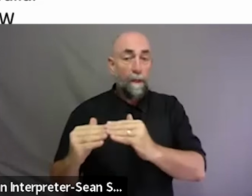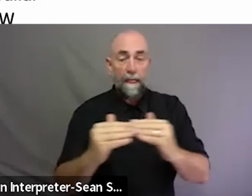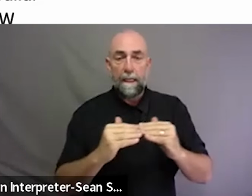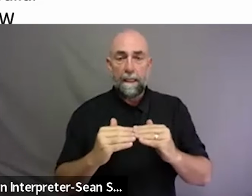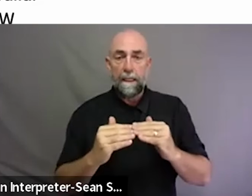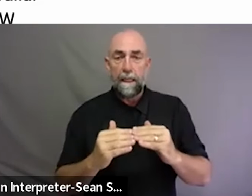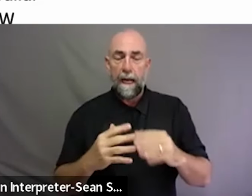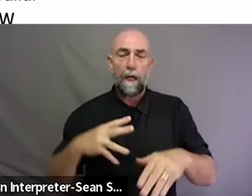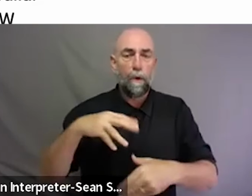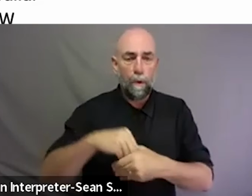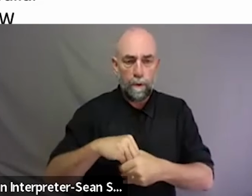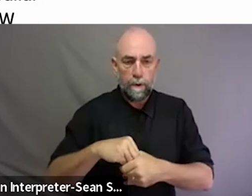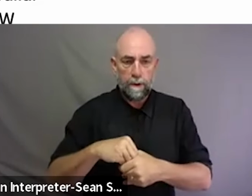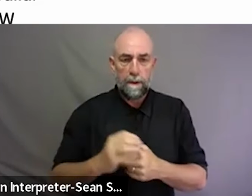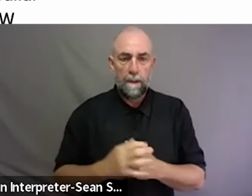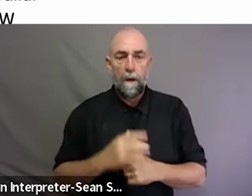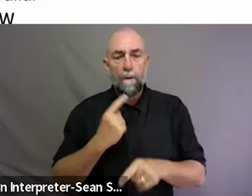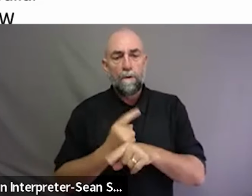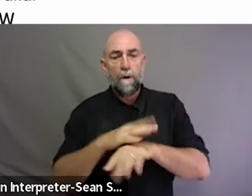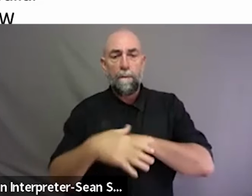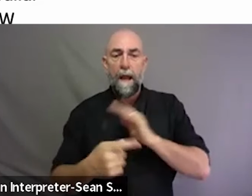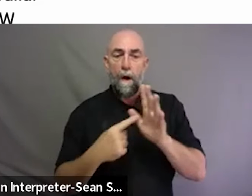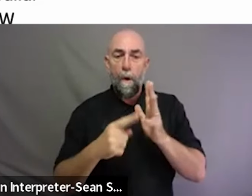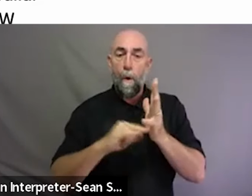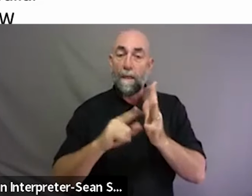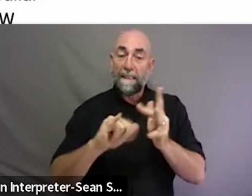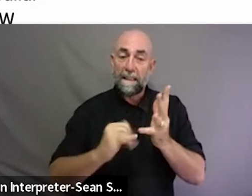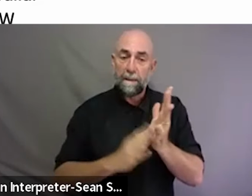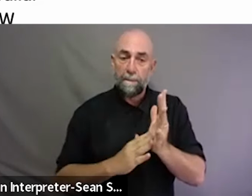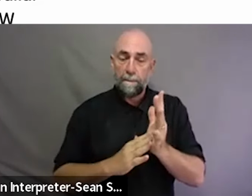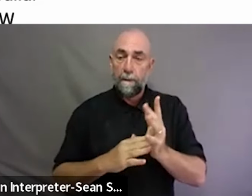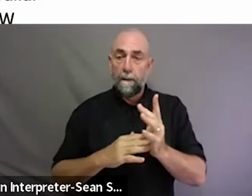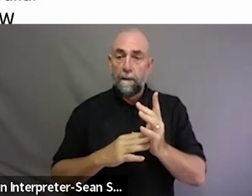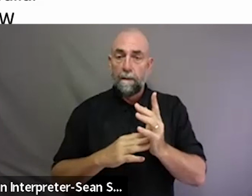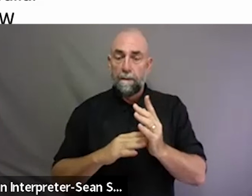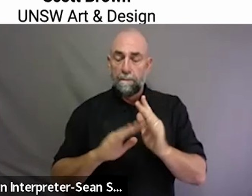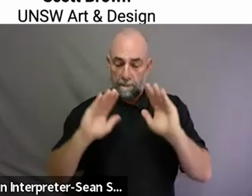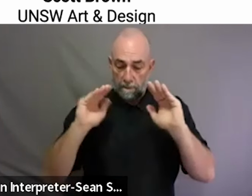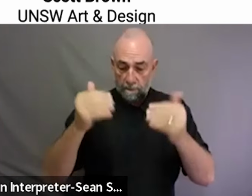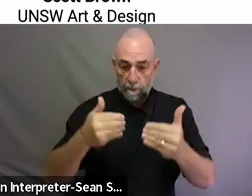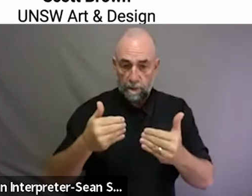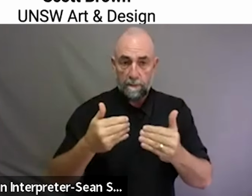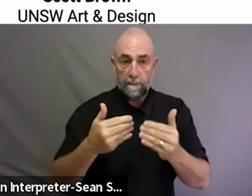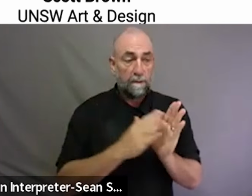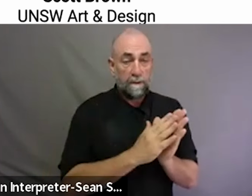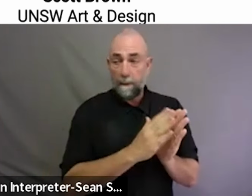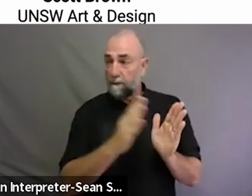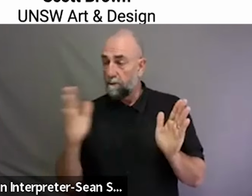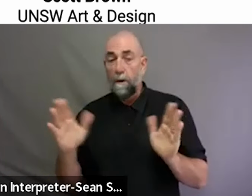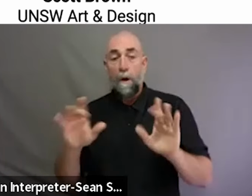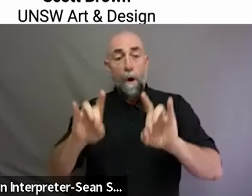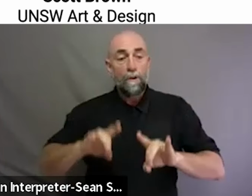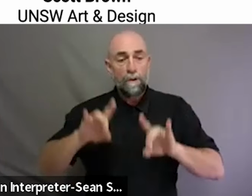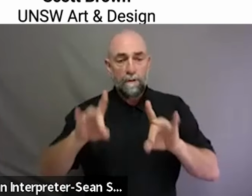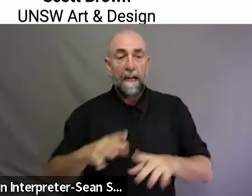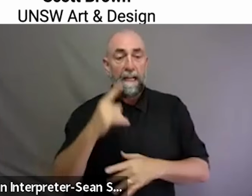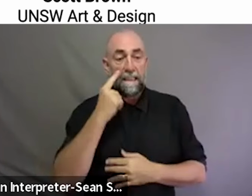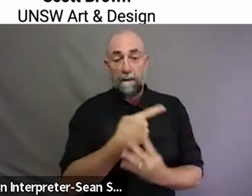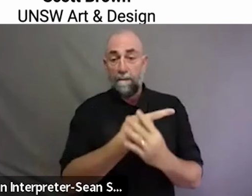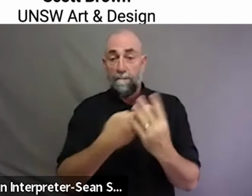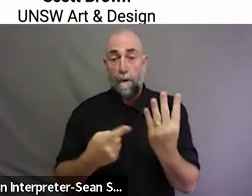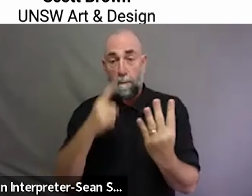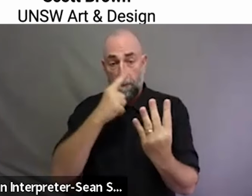with Autism Spectrum Australia. So just wanted to acknowledge their role in the project. And this is the team, the main team of